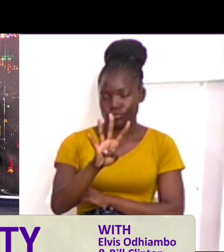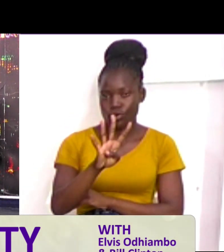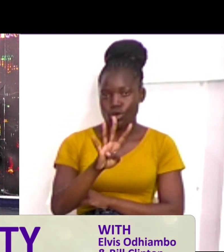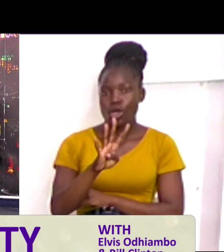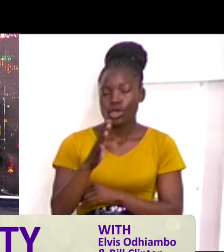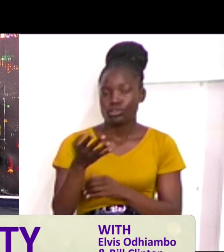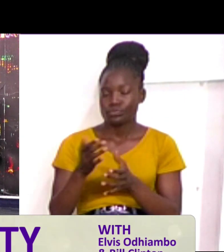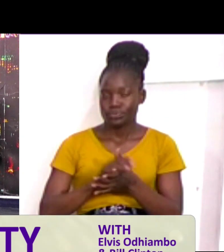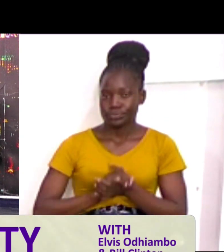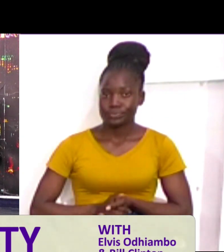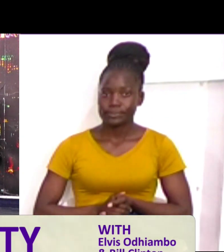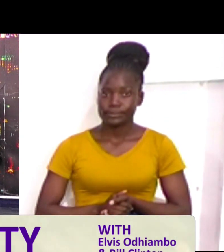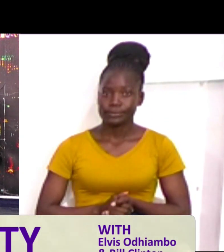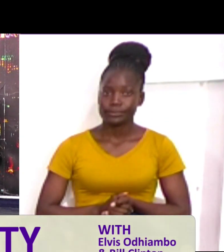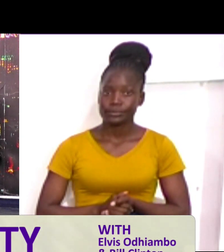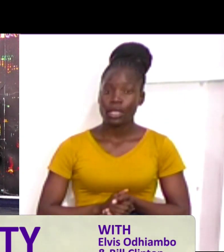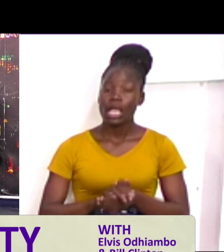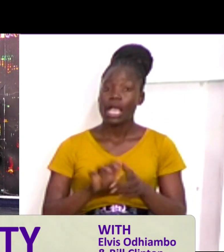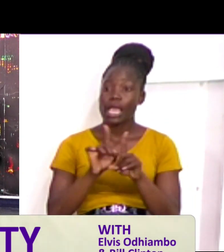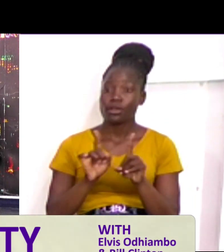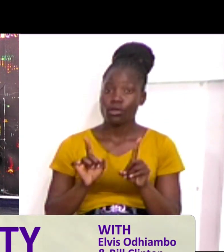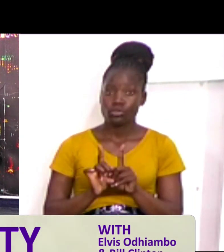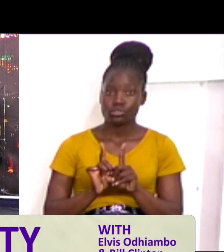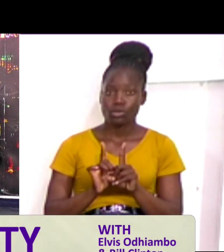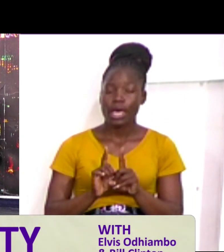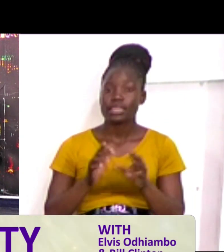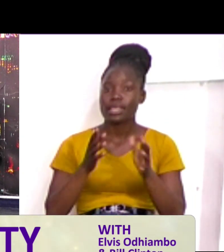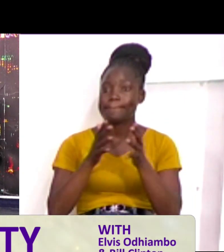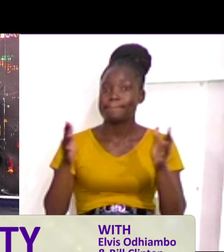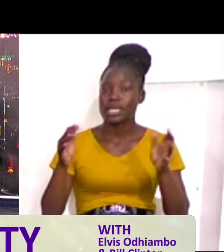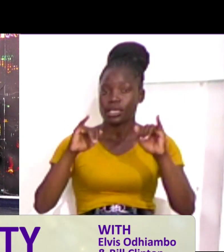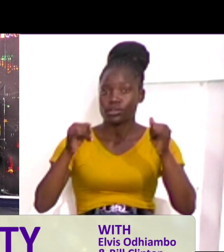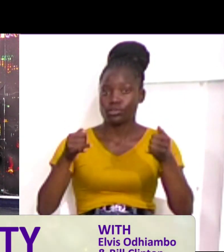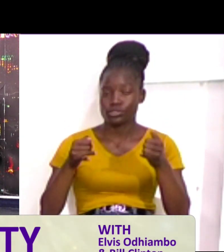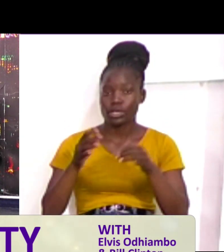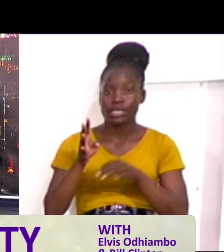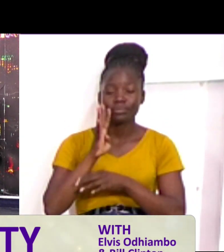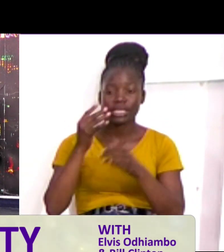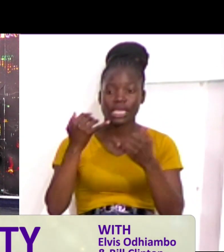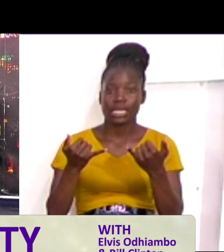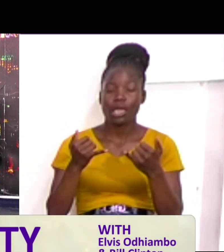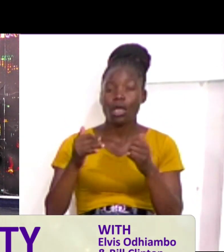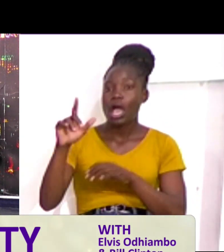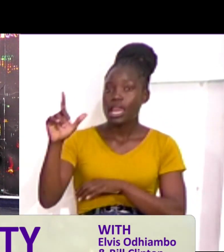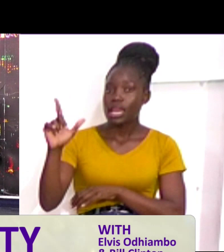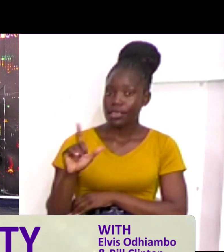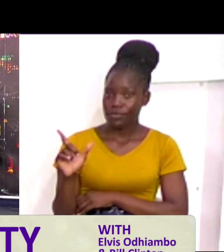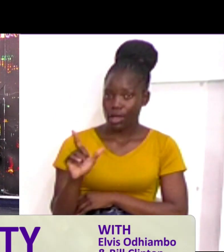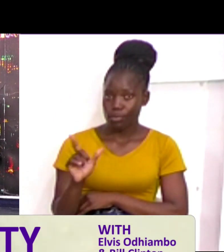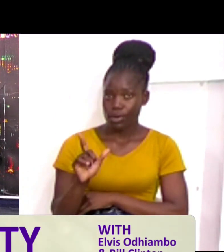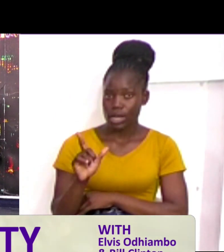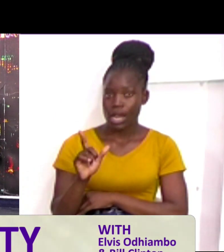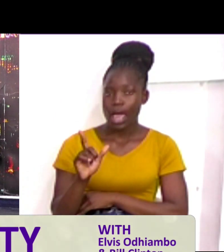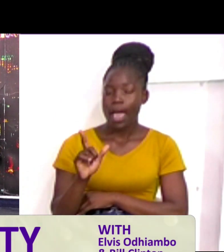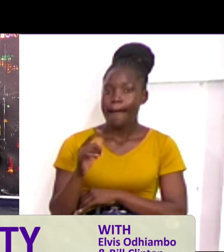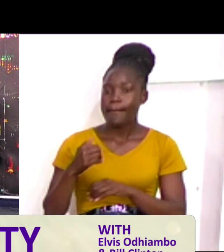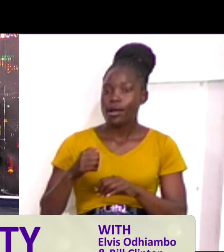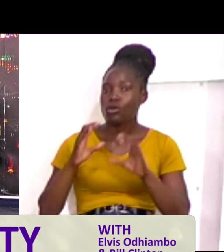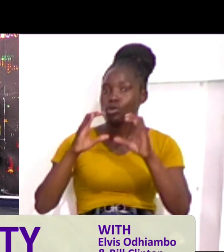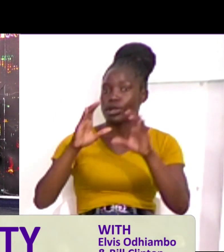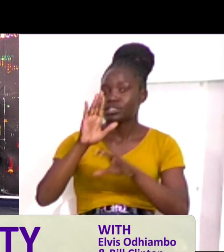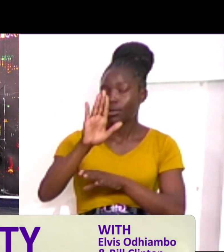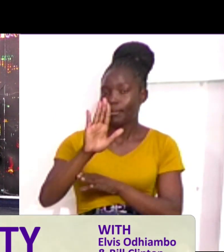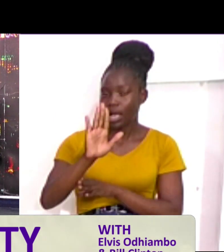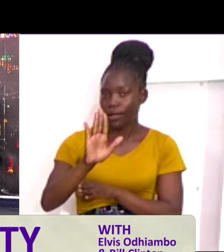title is concerned. And also the big news as we speak right now, the fact that Liverpool's current head coach, Jurgen Klopp, will